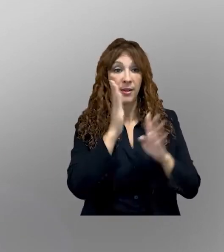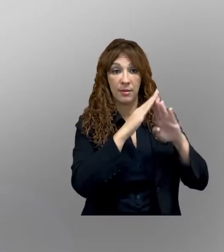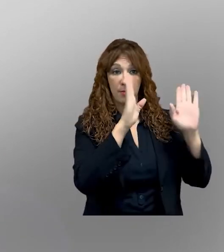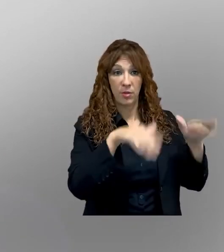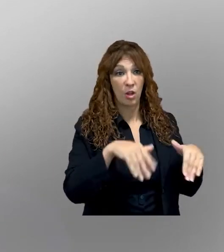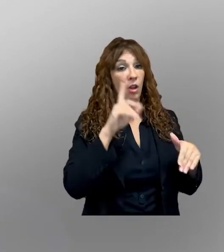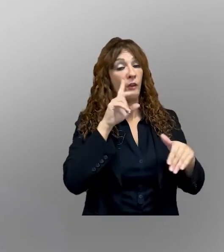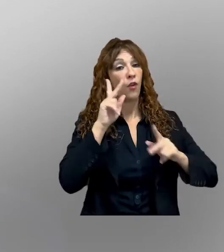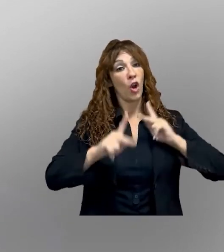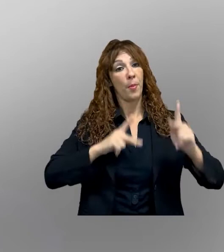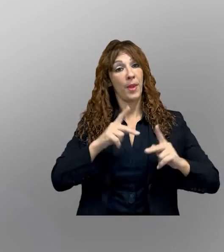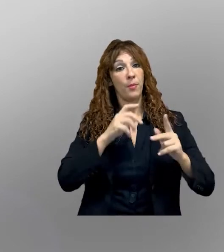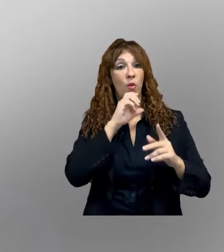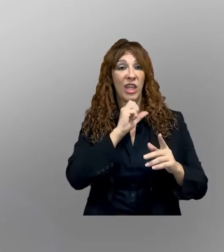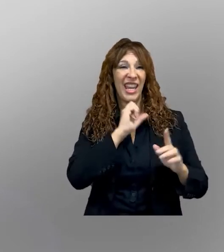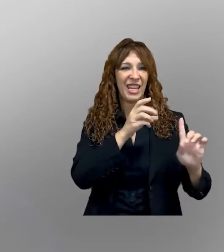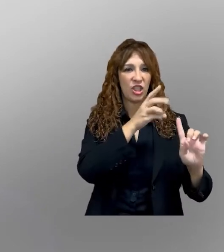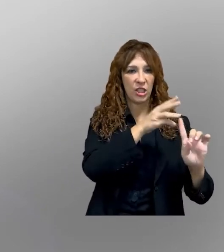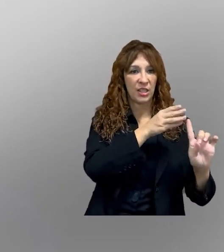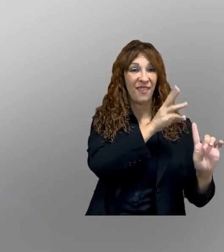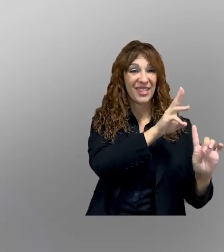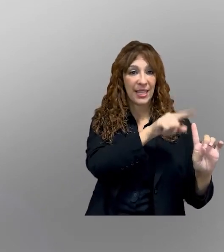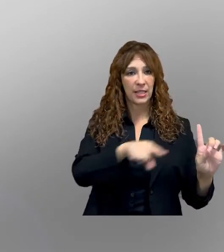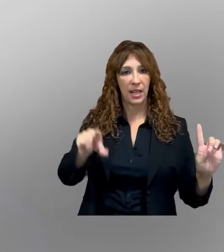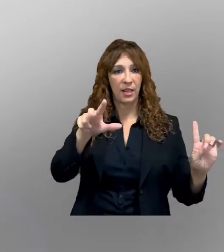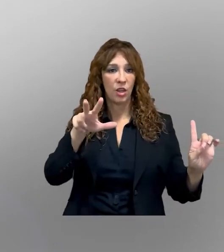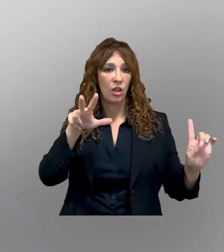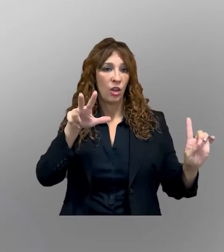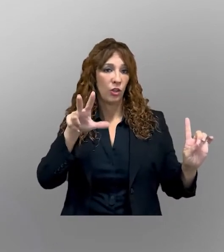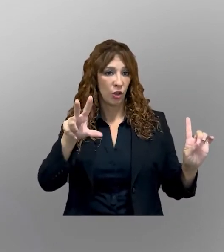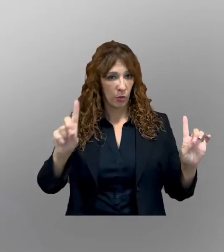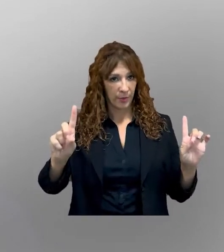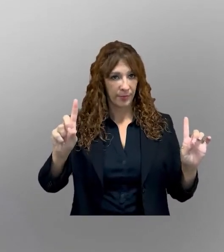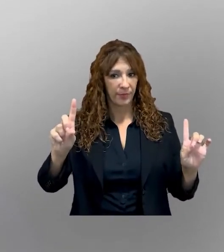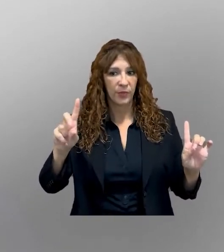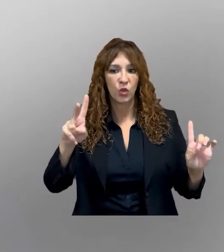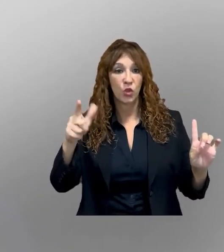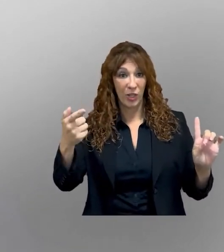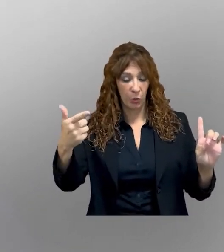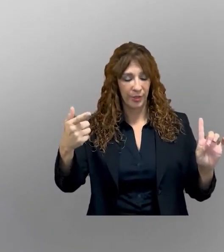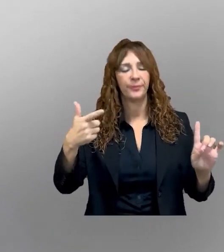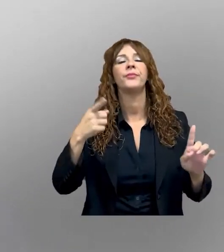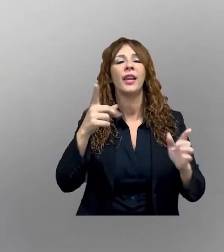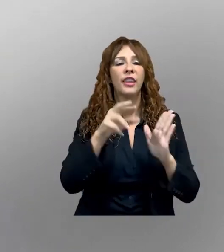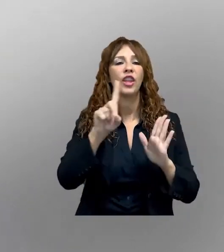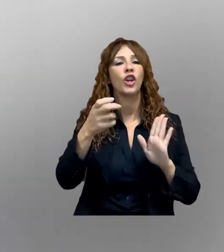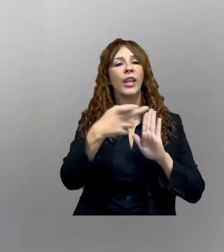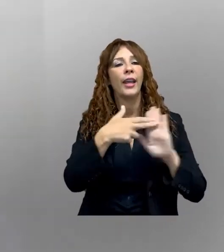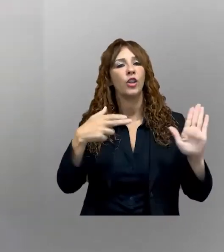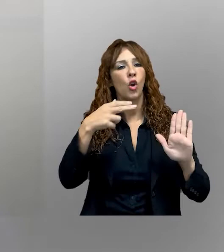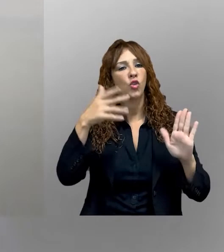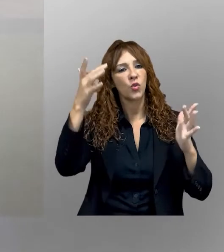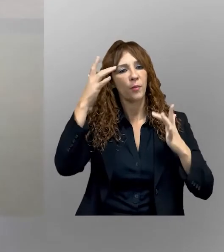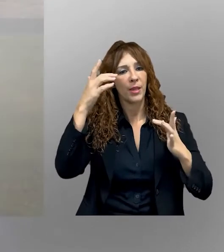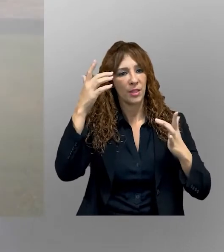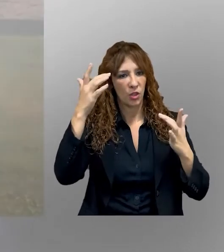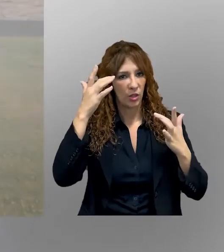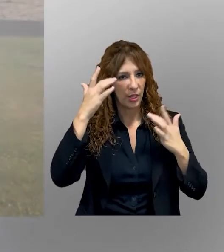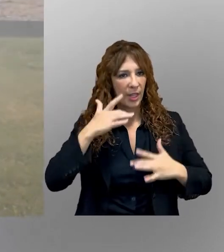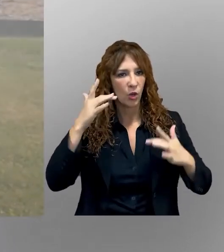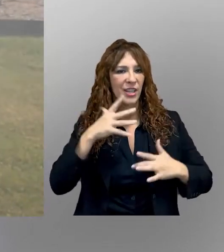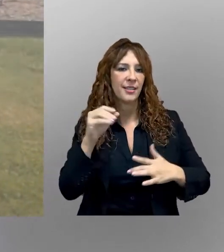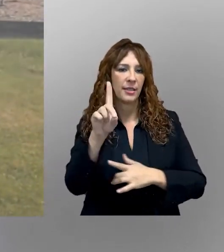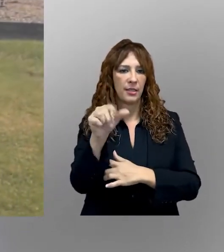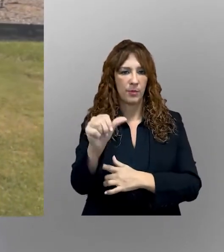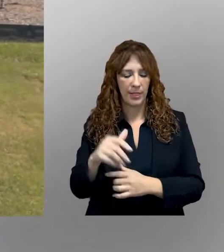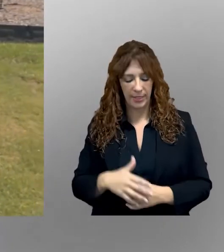treatment facility for individuals between the ages of 6 and 21 who are diagnosed with mental illness or disabilities.